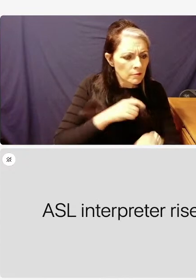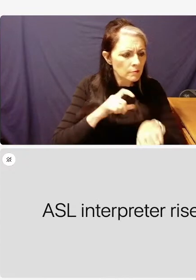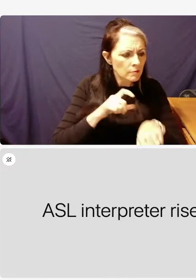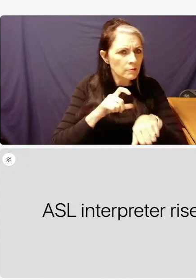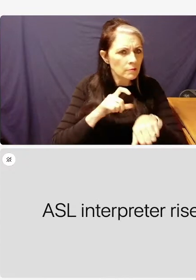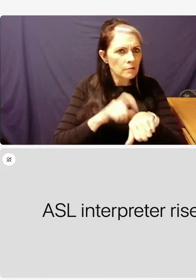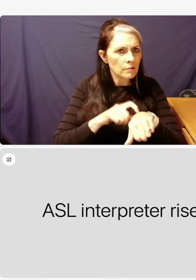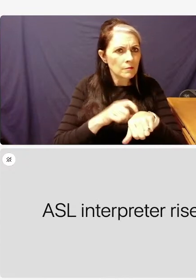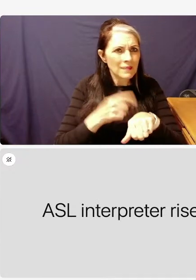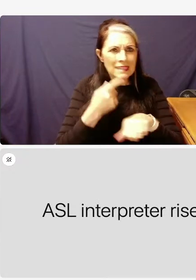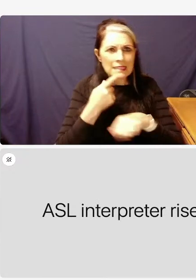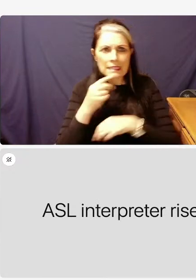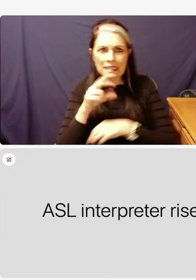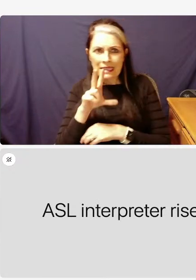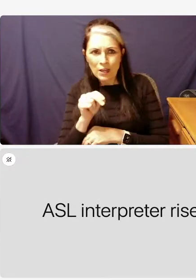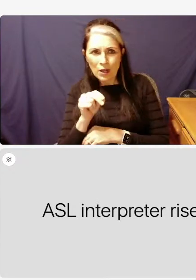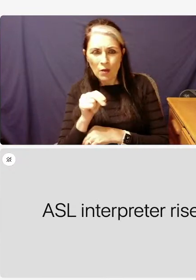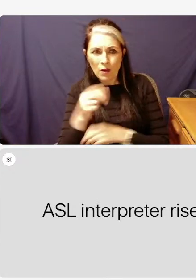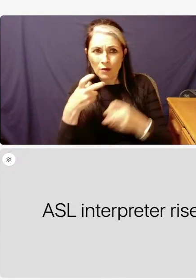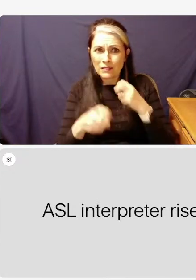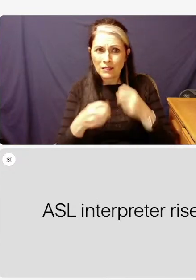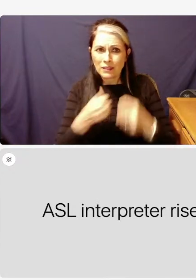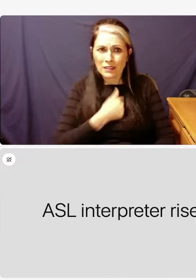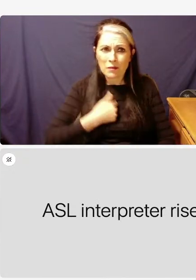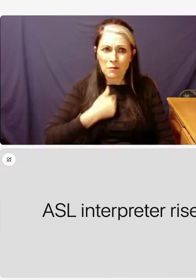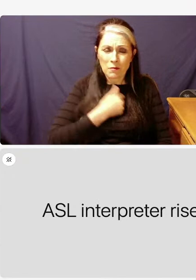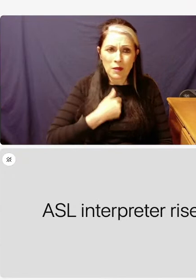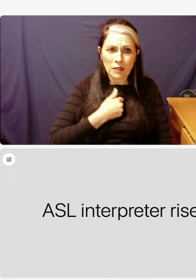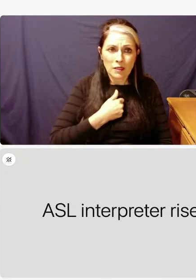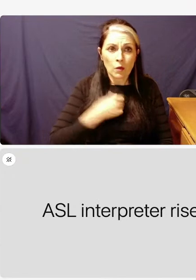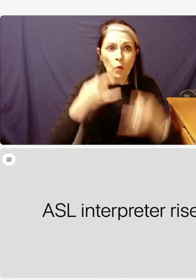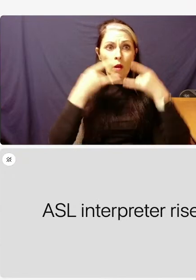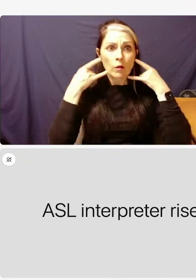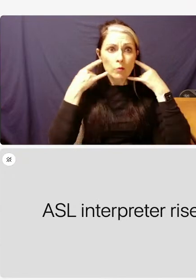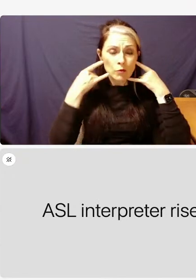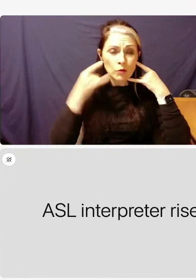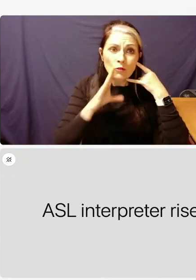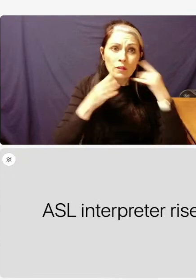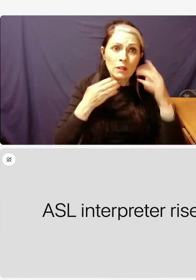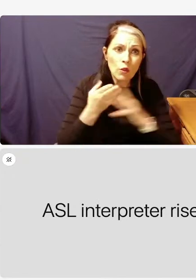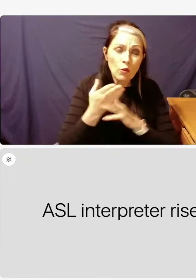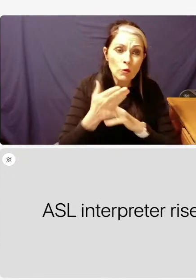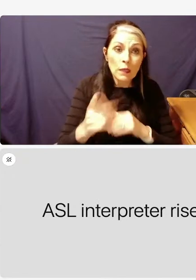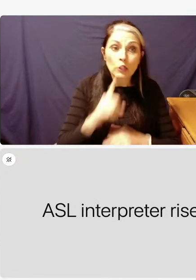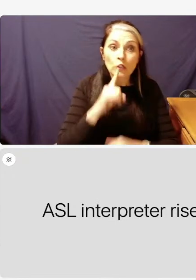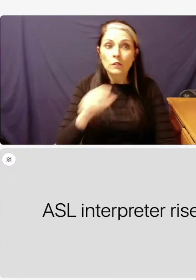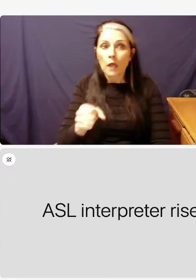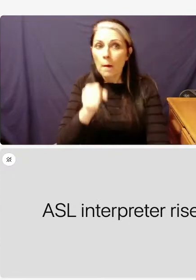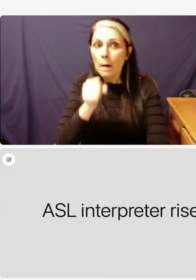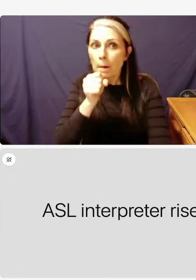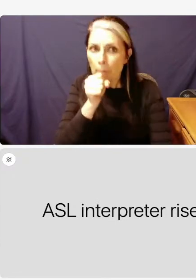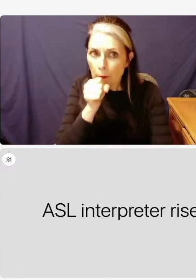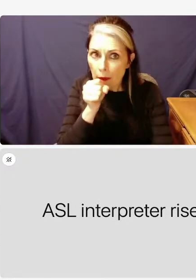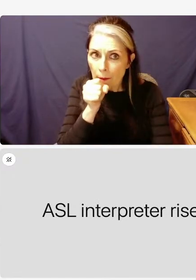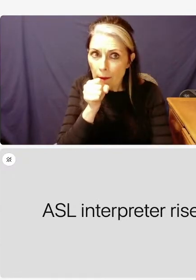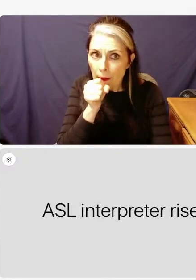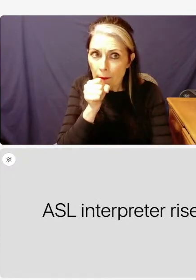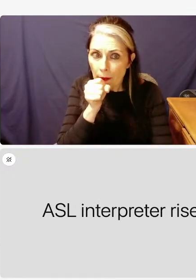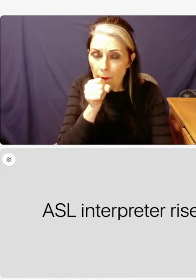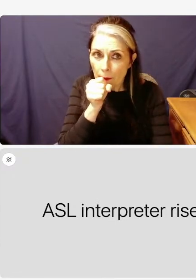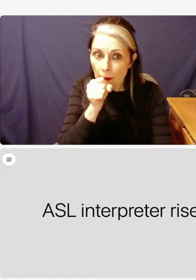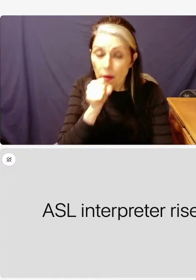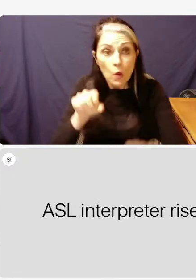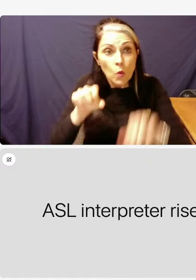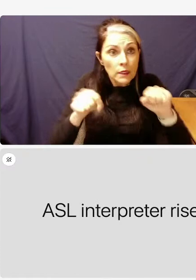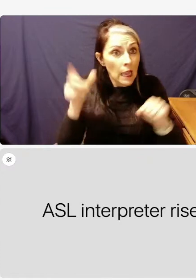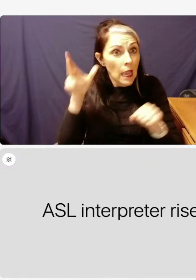them as well what we'll do is make sure that that microphone is right at your mouth level and we can hear we are able to hear so i know it's a little bit of a